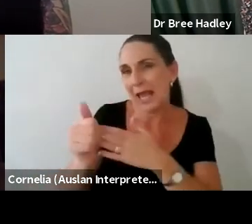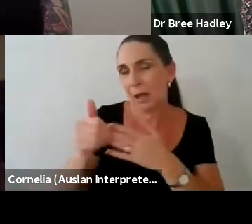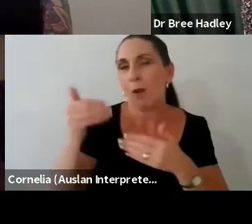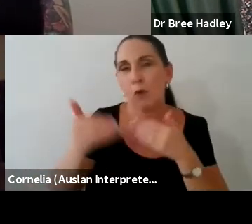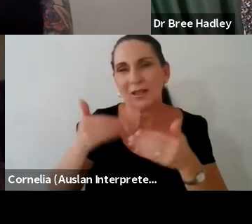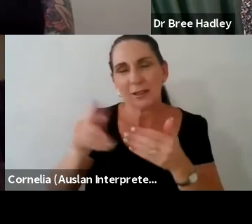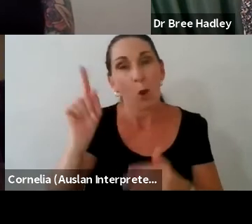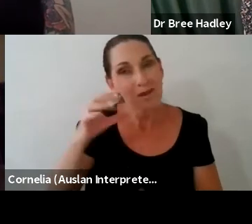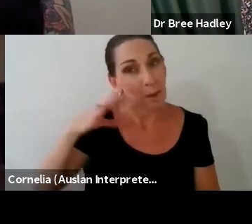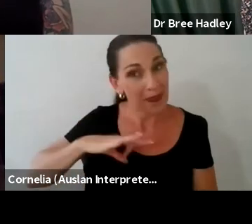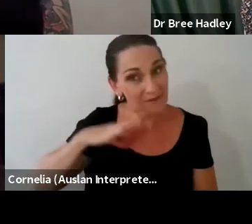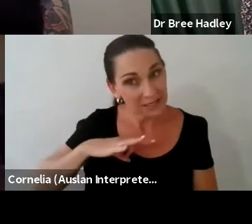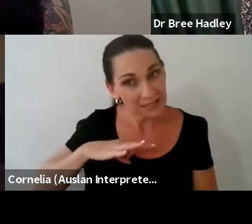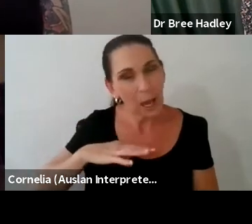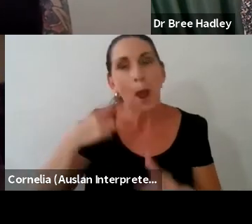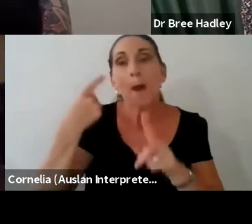identify